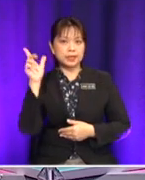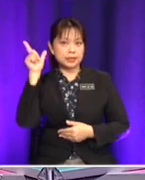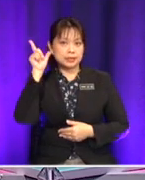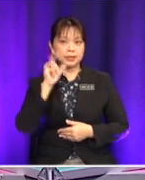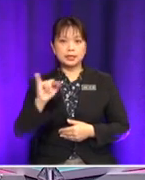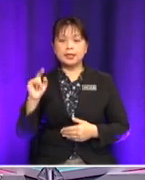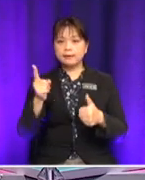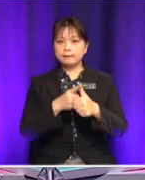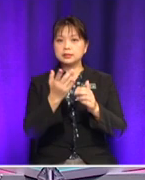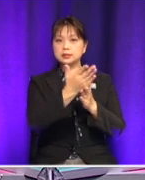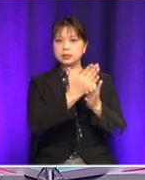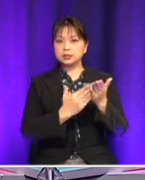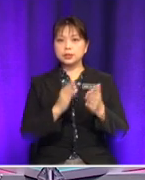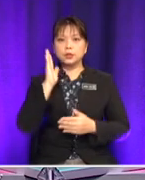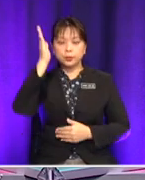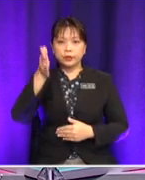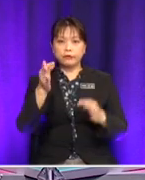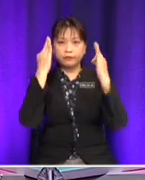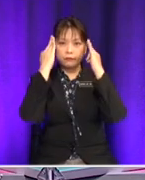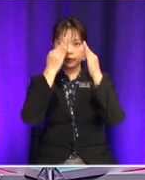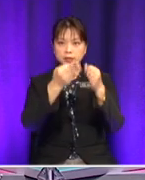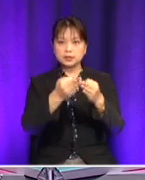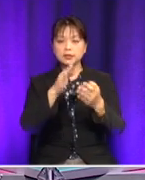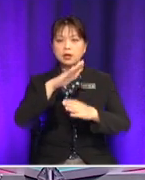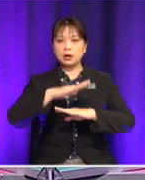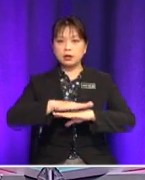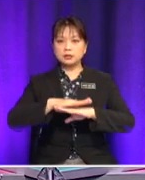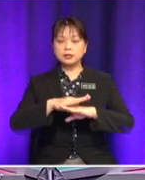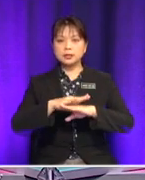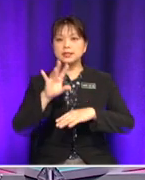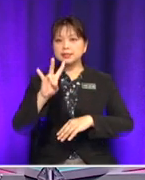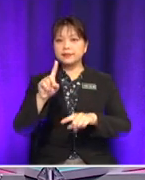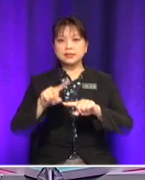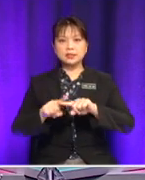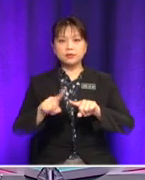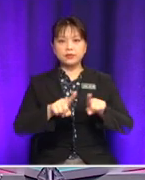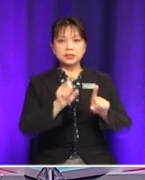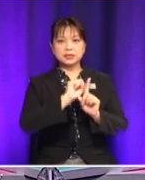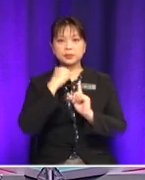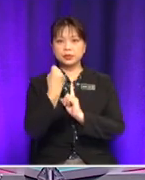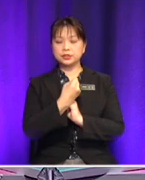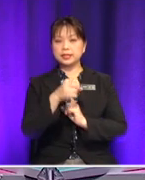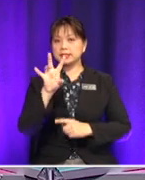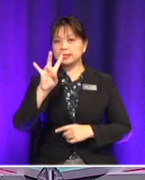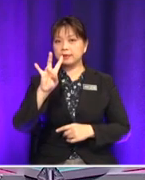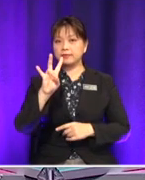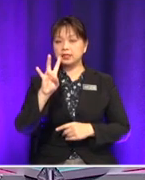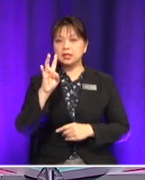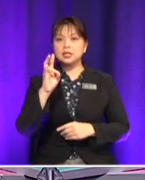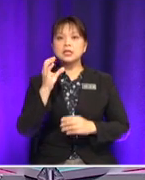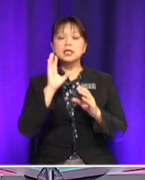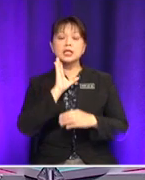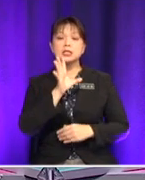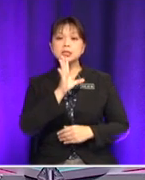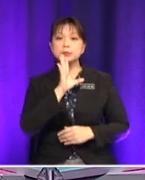first section, we'll be focusing on seven different situations with seven different speakers. But for today, we are going to